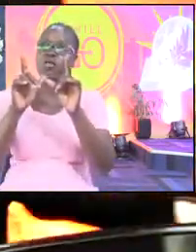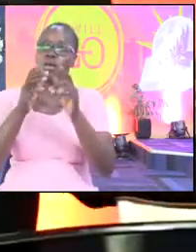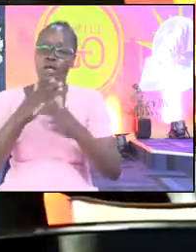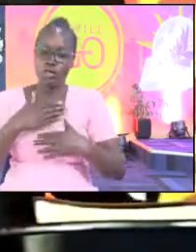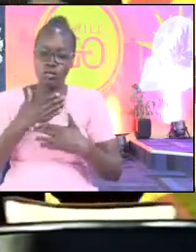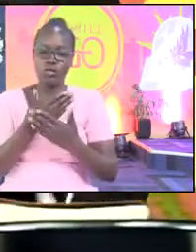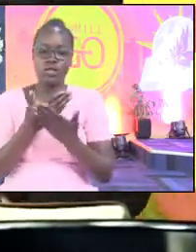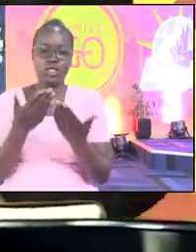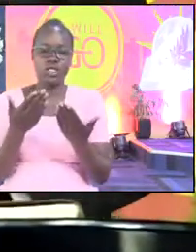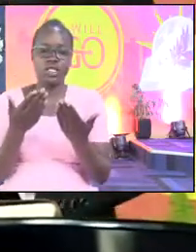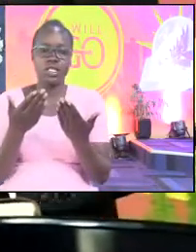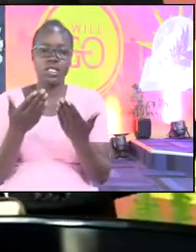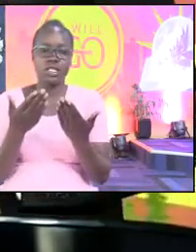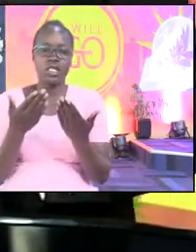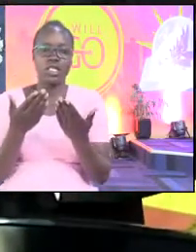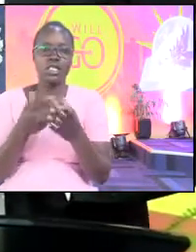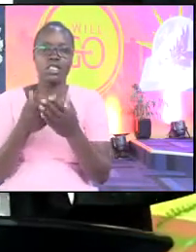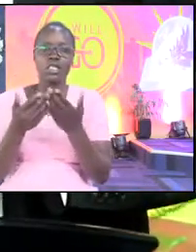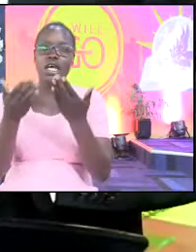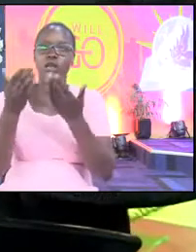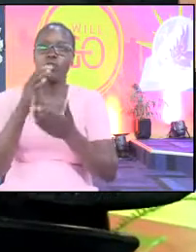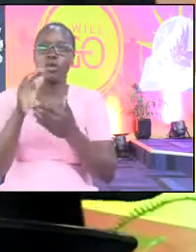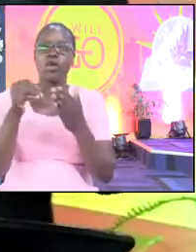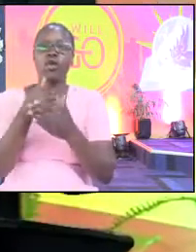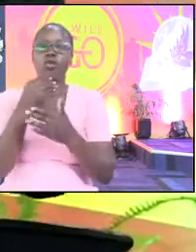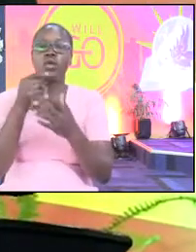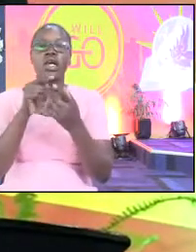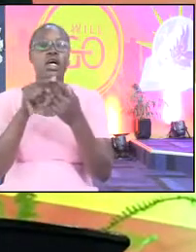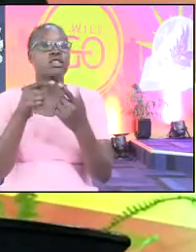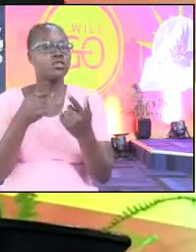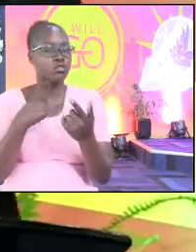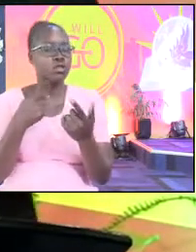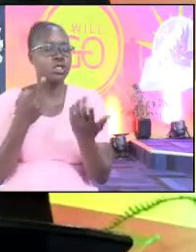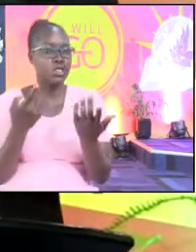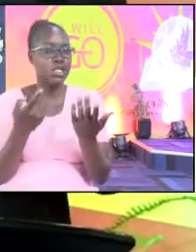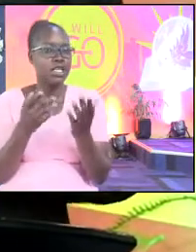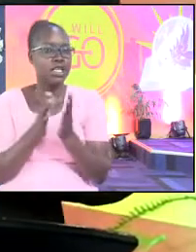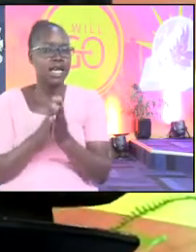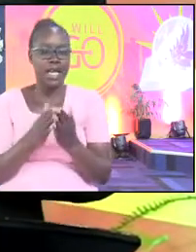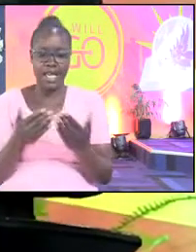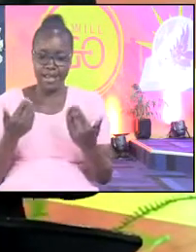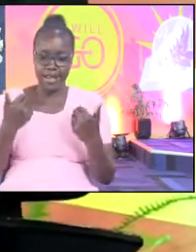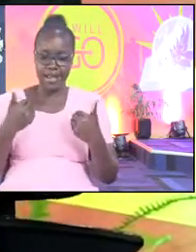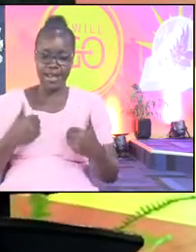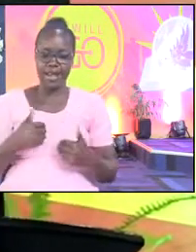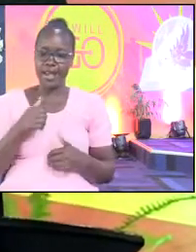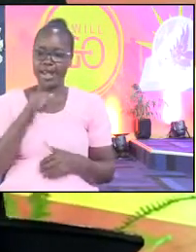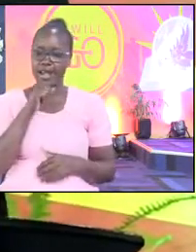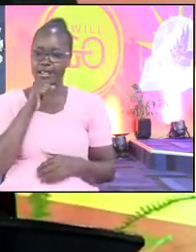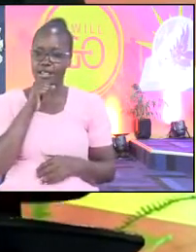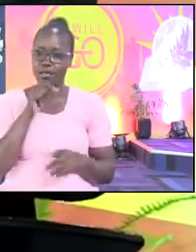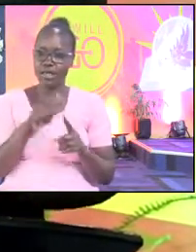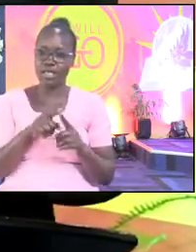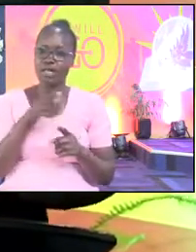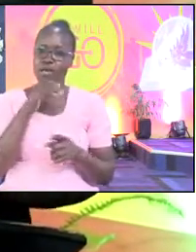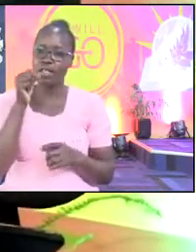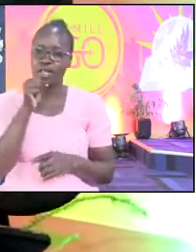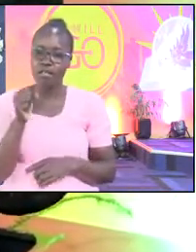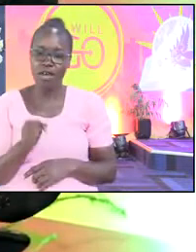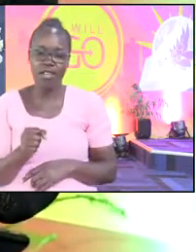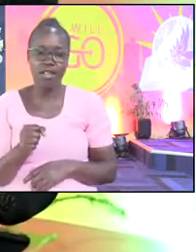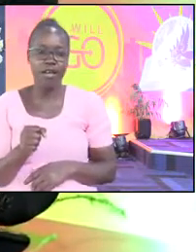and children unto me. And as I've gotten older, now I'm a